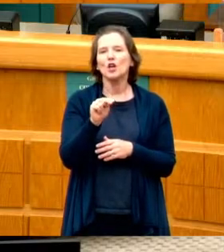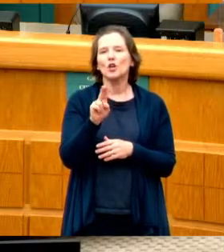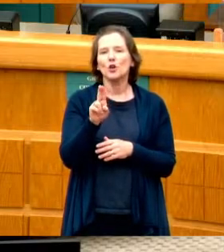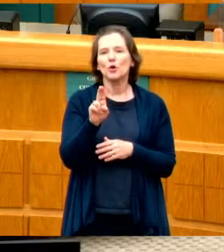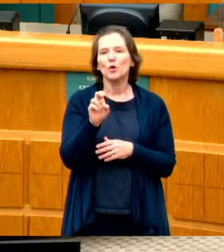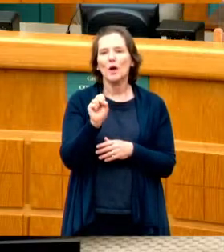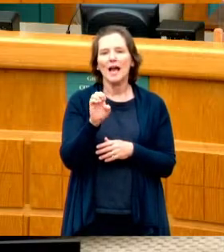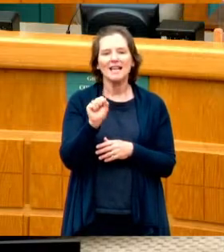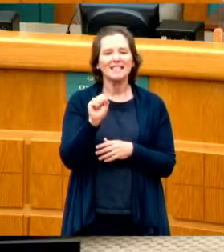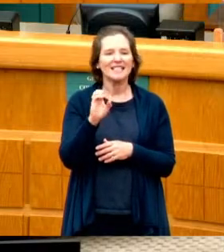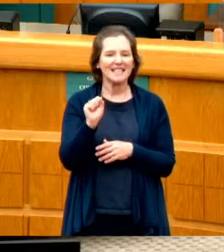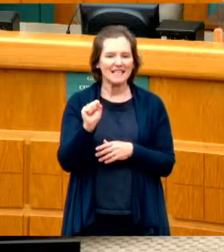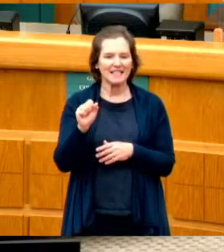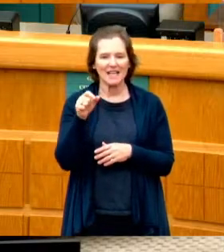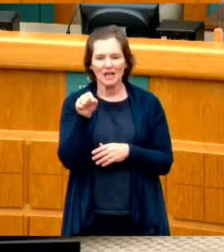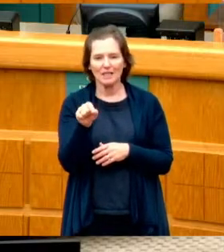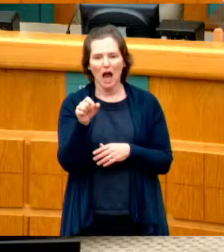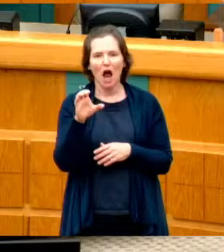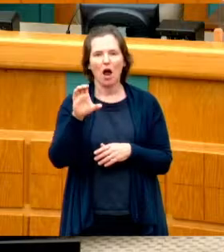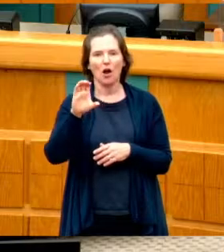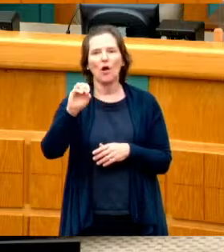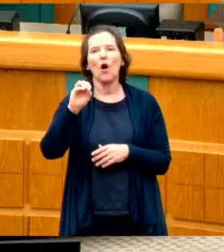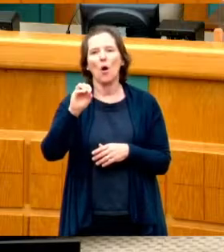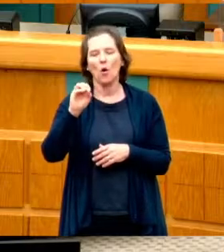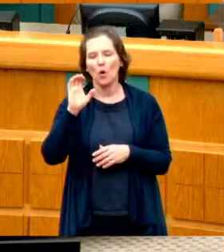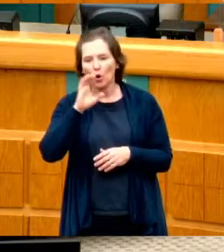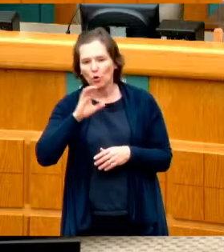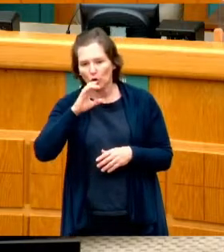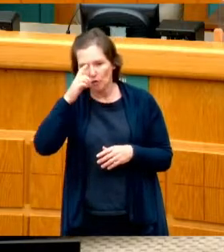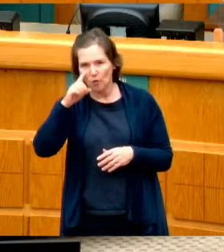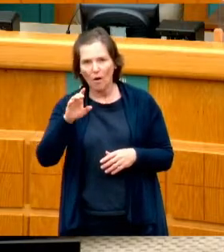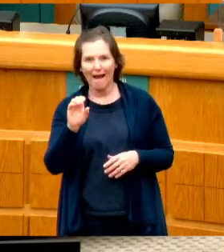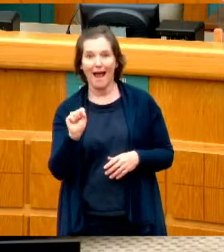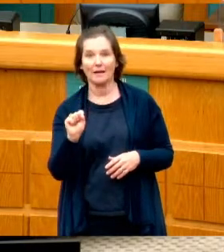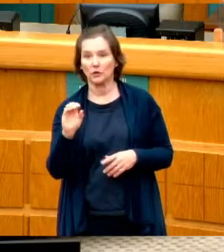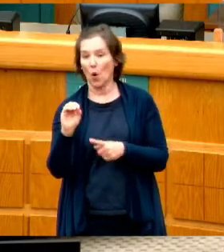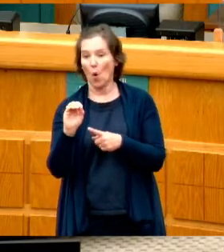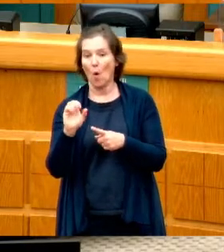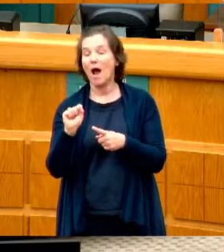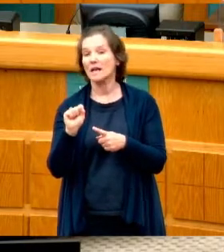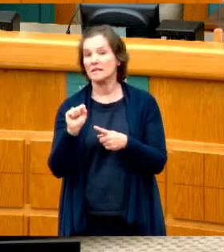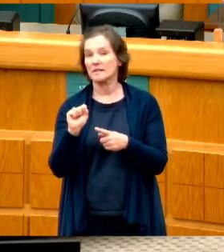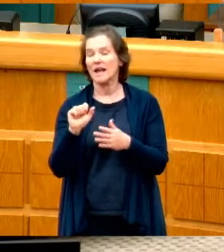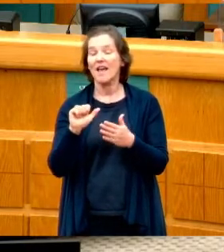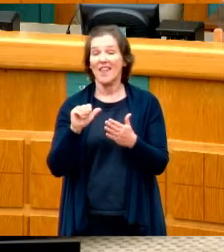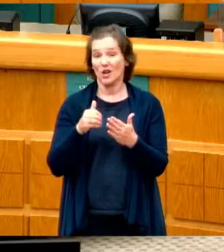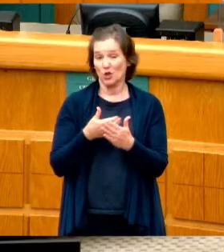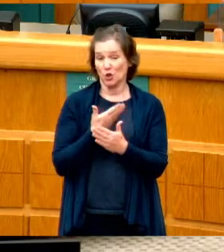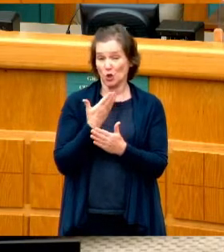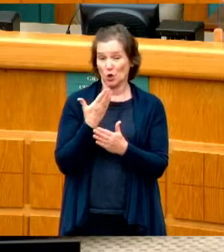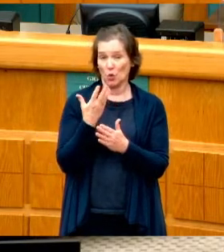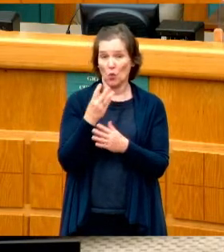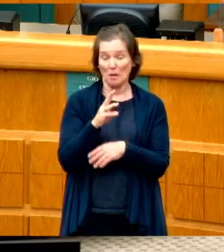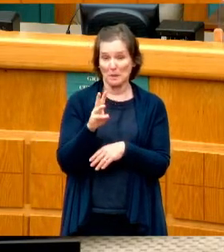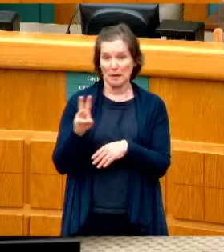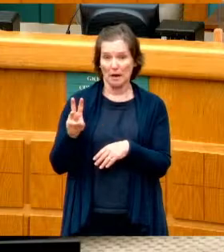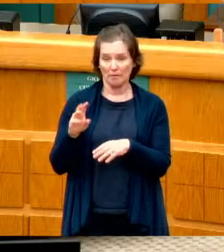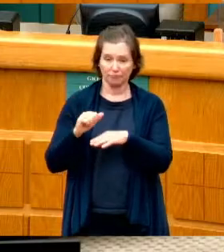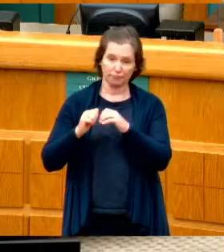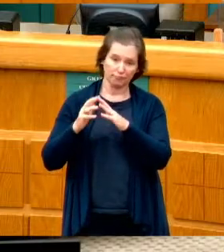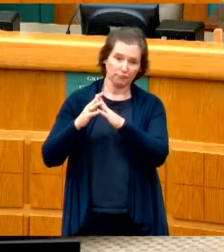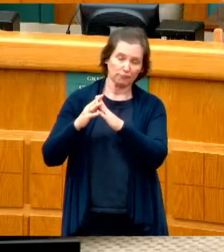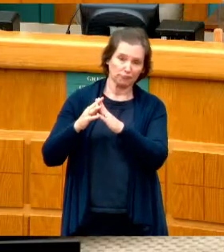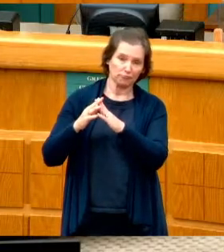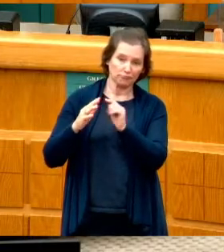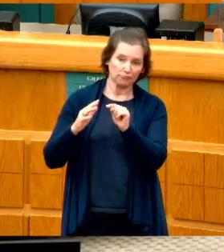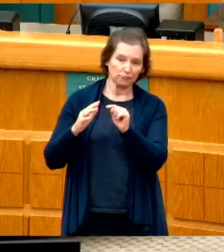www.cctexas.com/SOS for information on the program. The new website features hotline registration information and